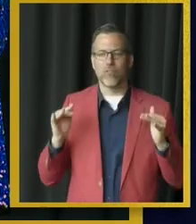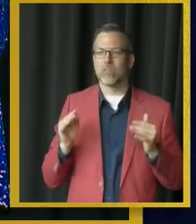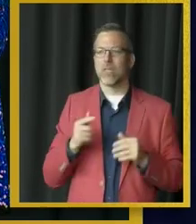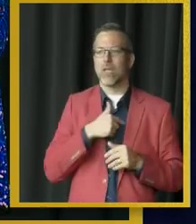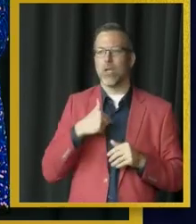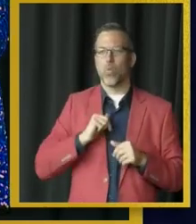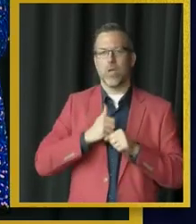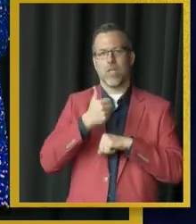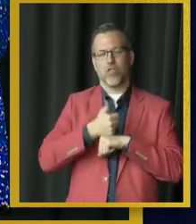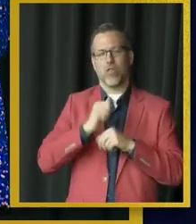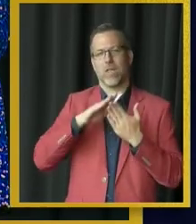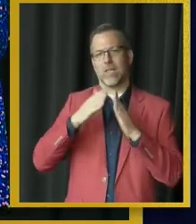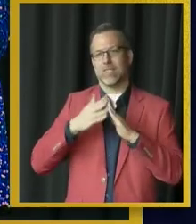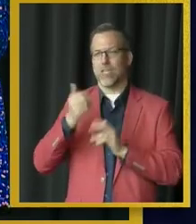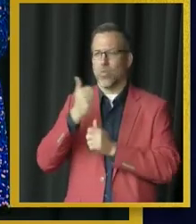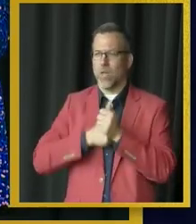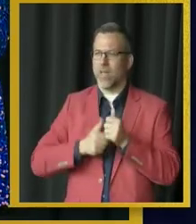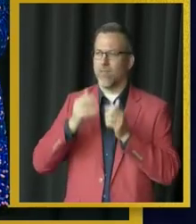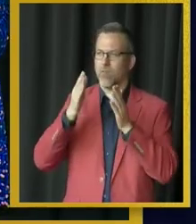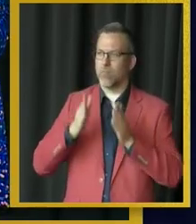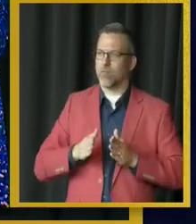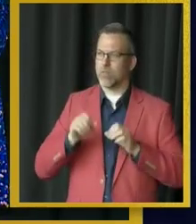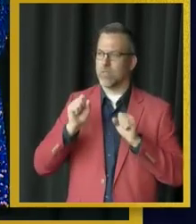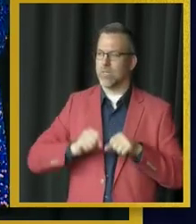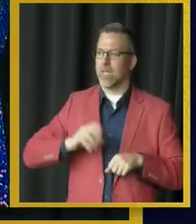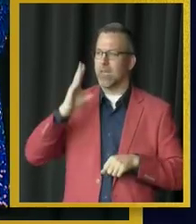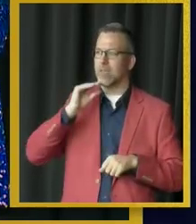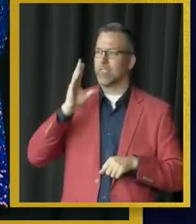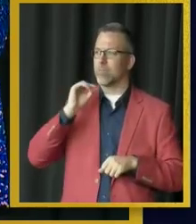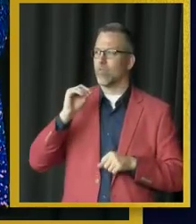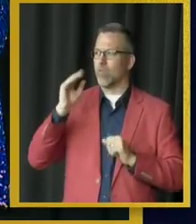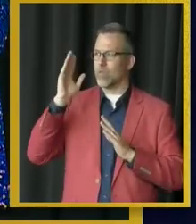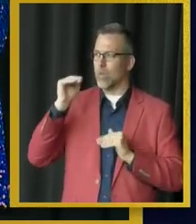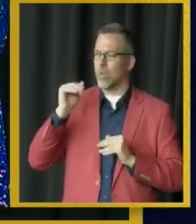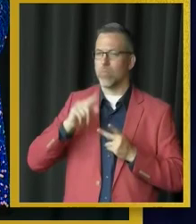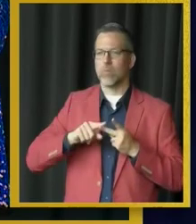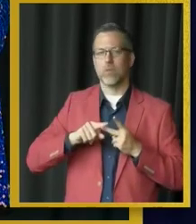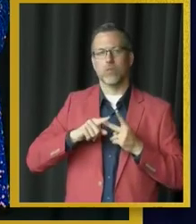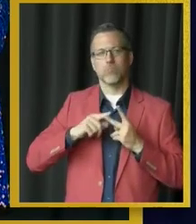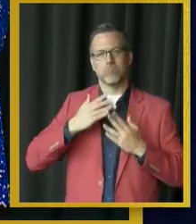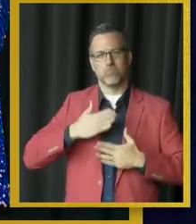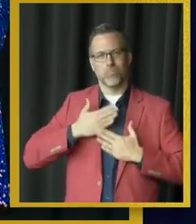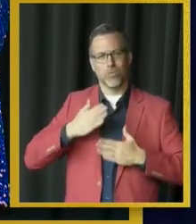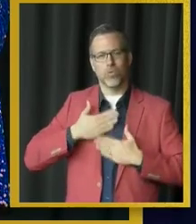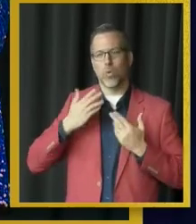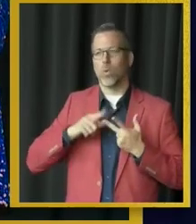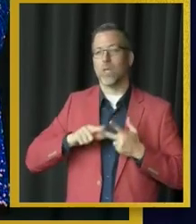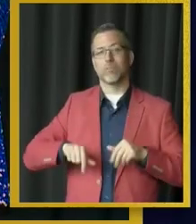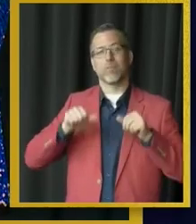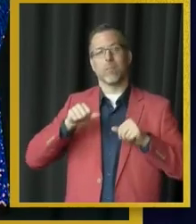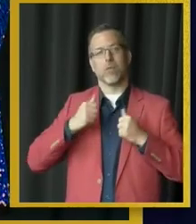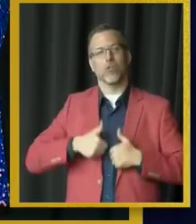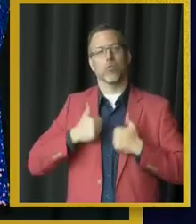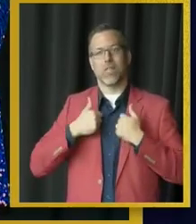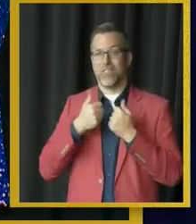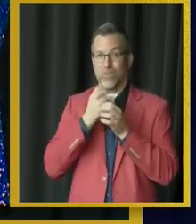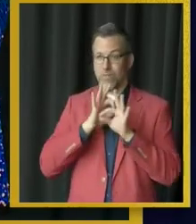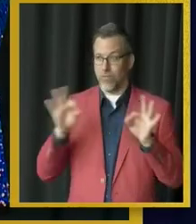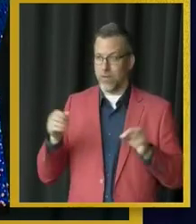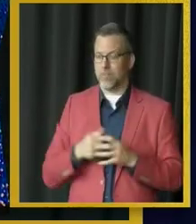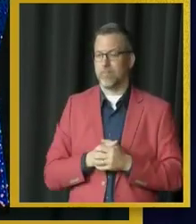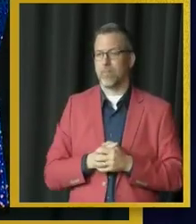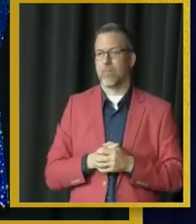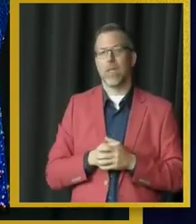can create a city where every single body can experience hope, joy, and the ability to live with freedom.